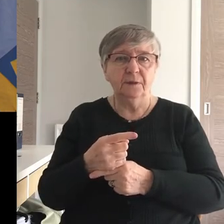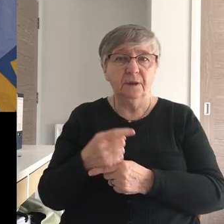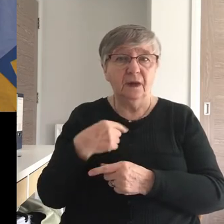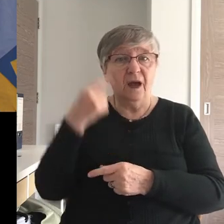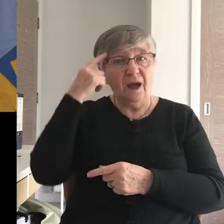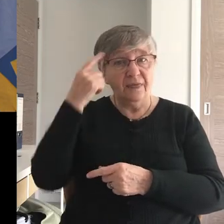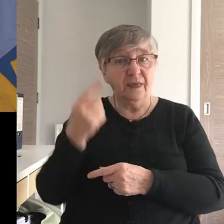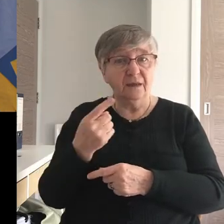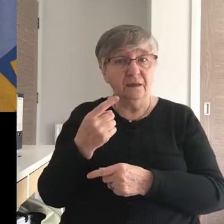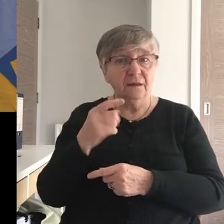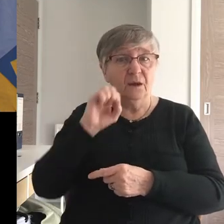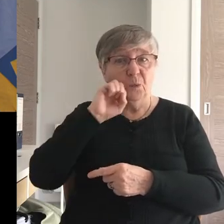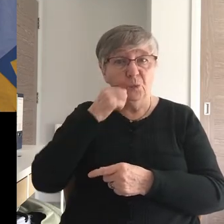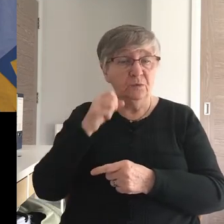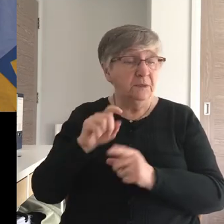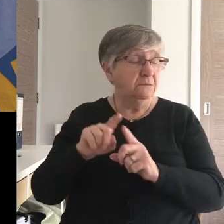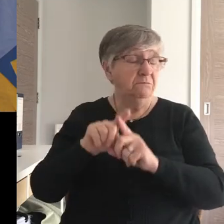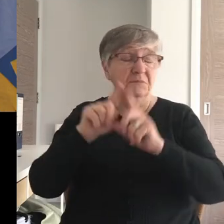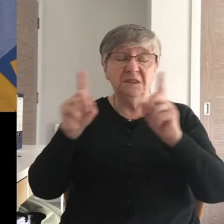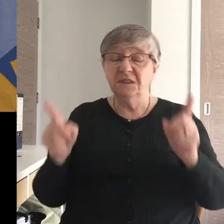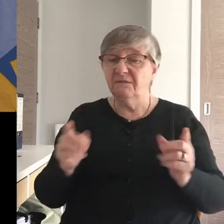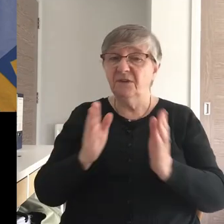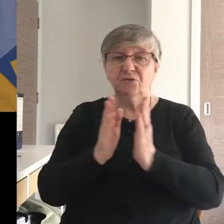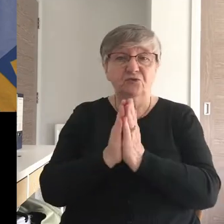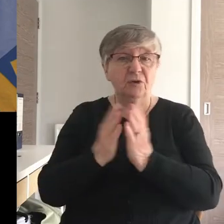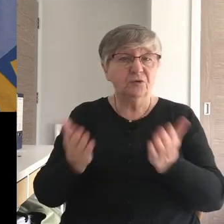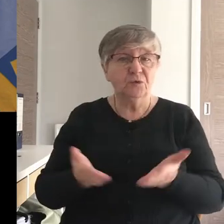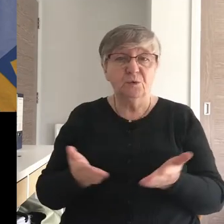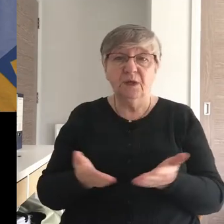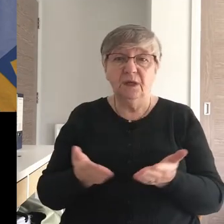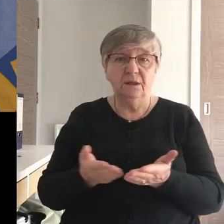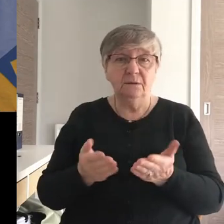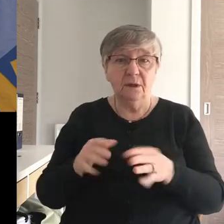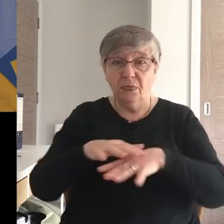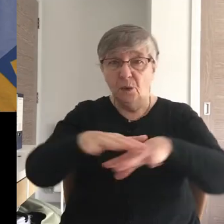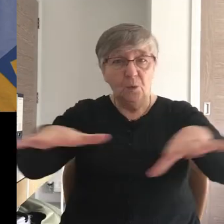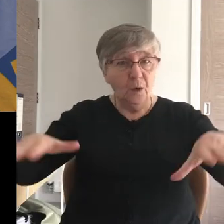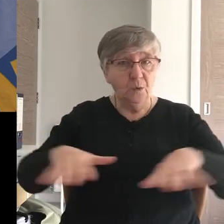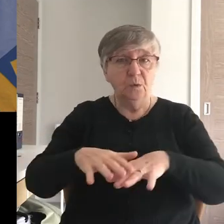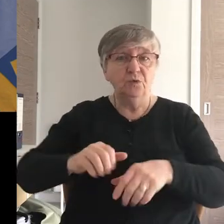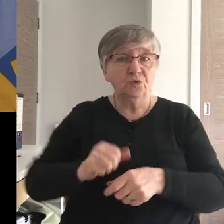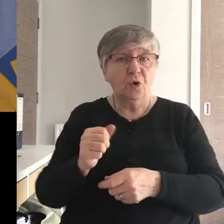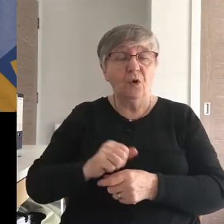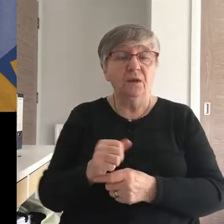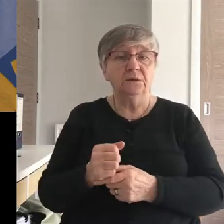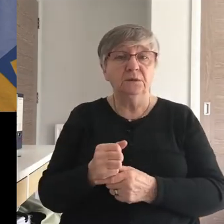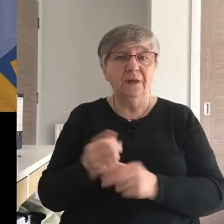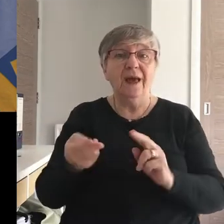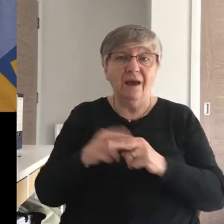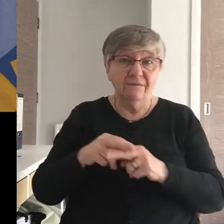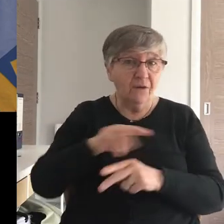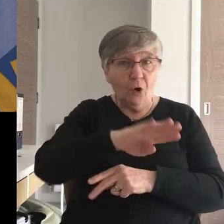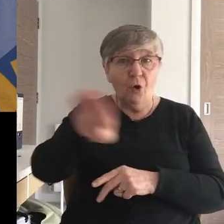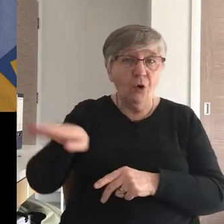I think we would have quite a different church throughout the nation, were that the case.